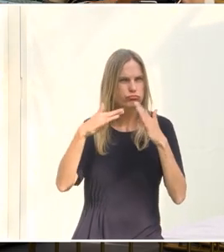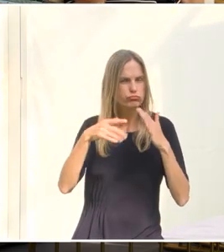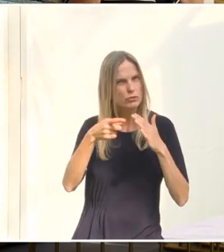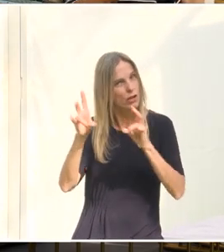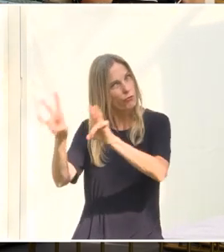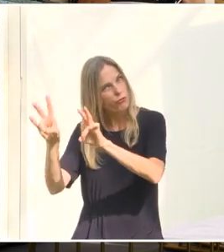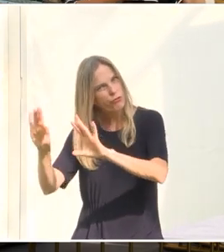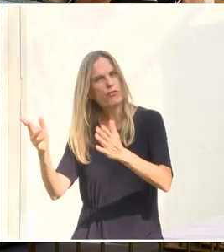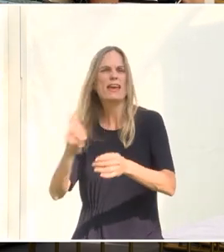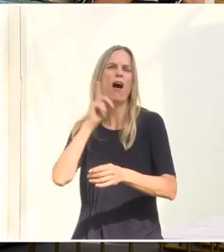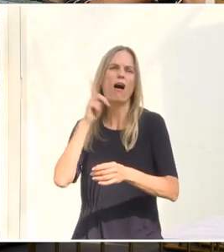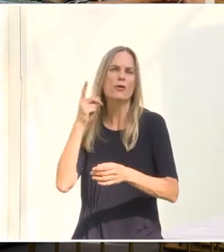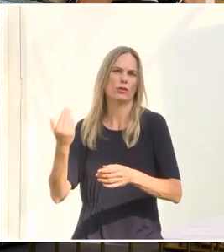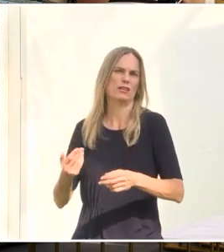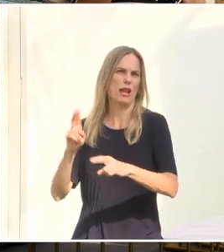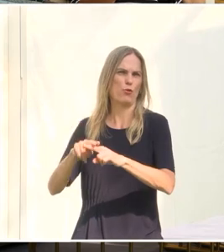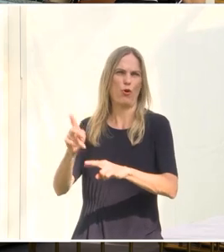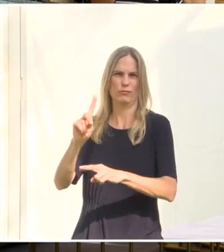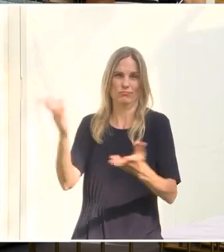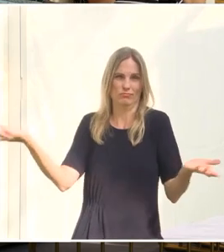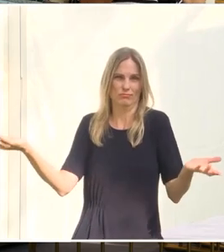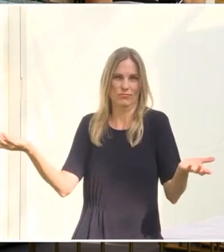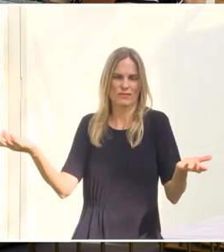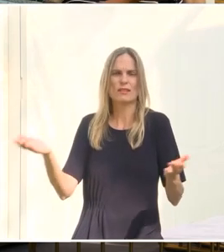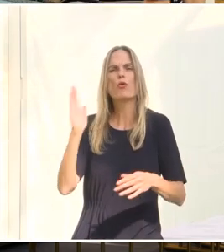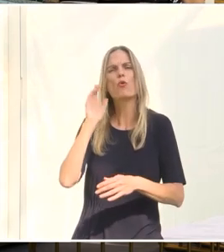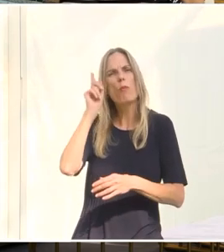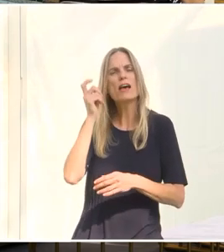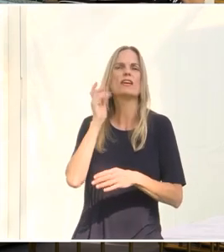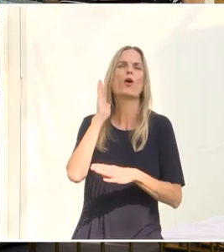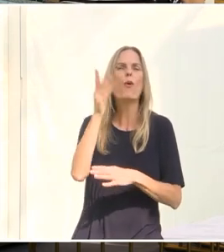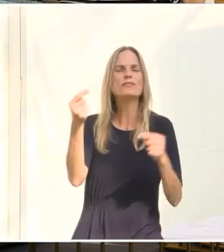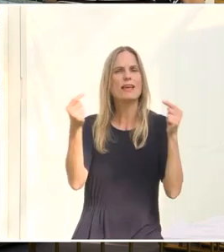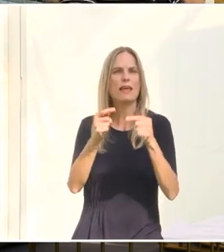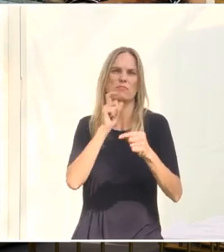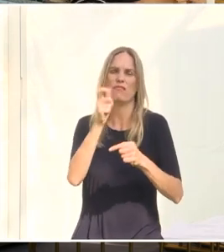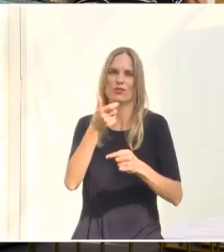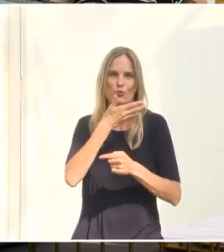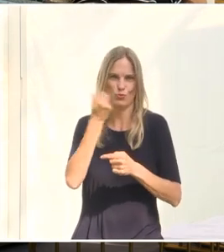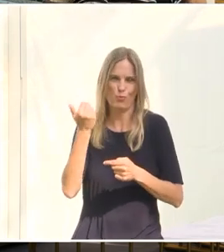temporarily. So I think there is no good answer. It's definitely a debate that needs to happen,